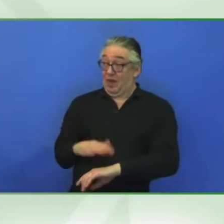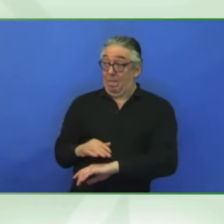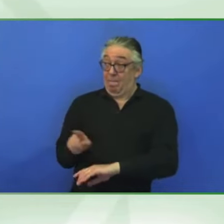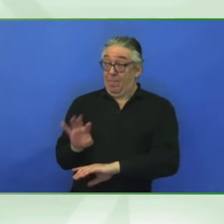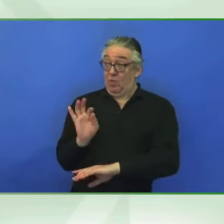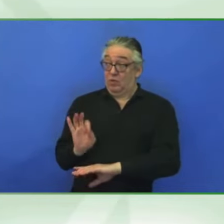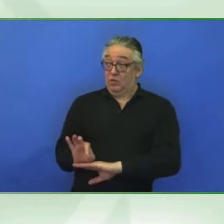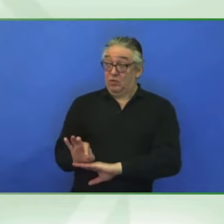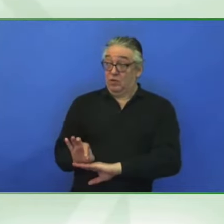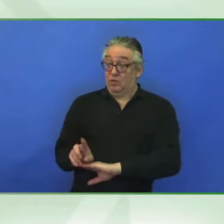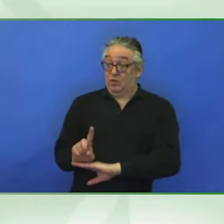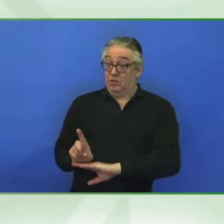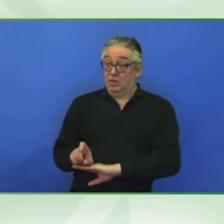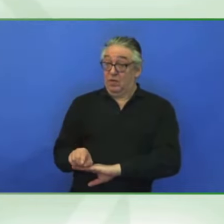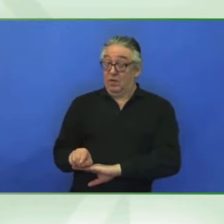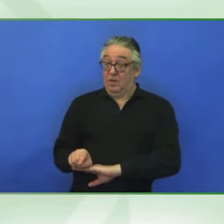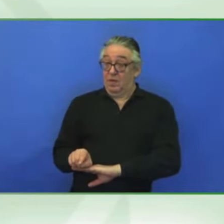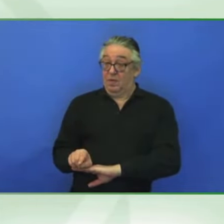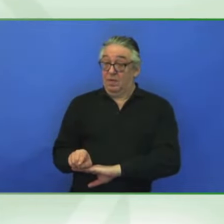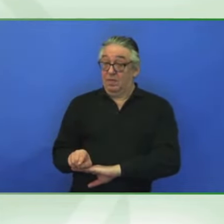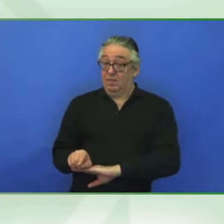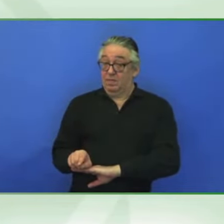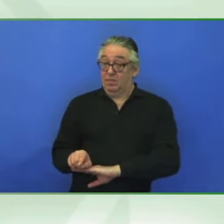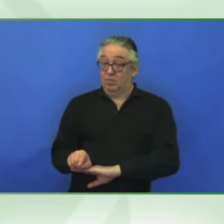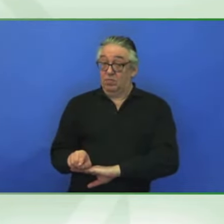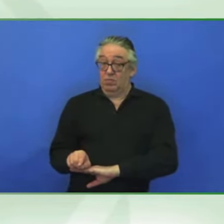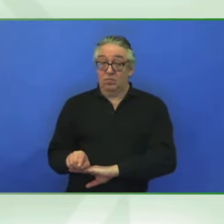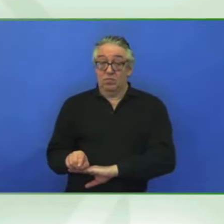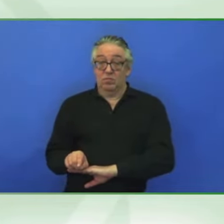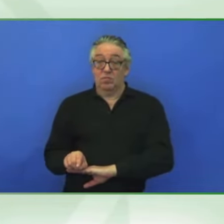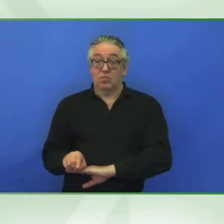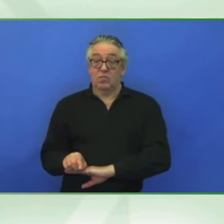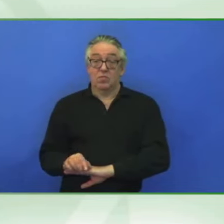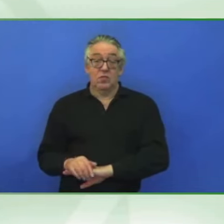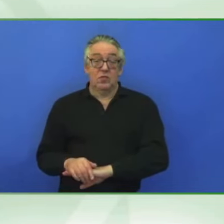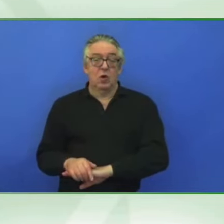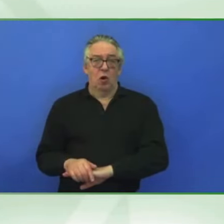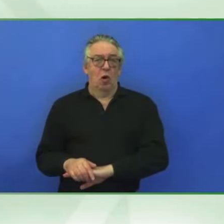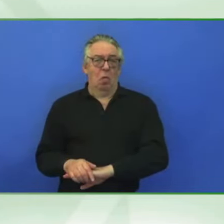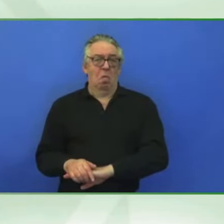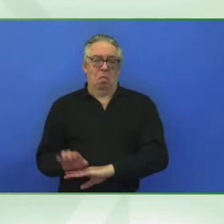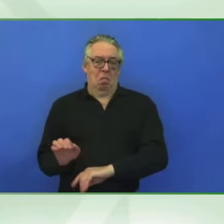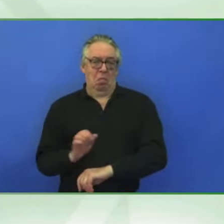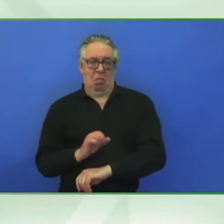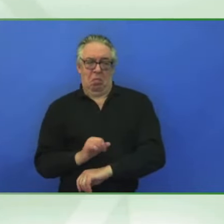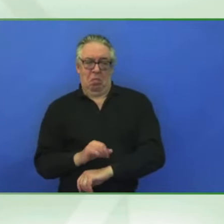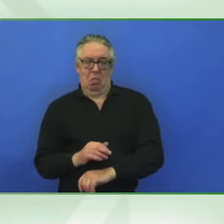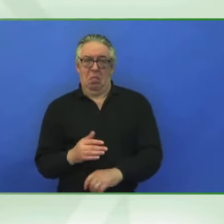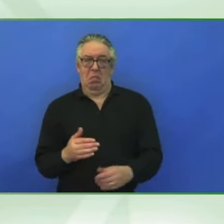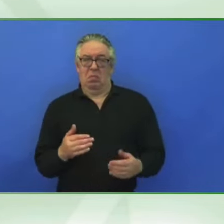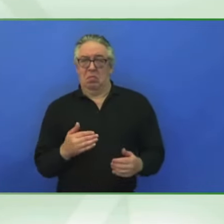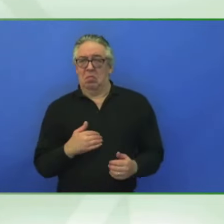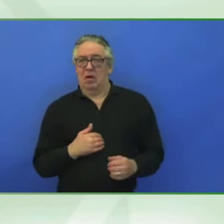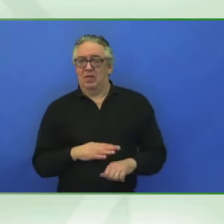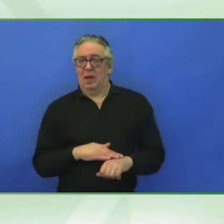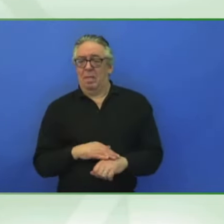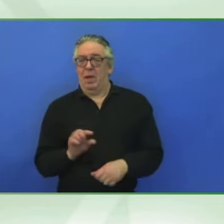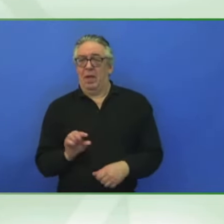I believe we've been permitted to allow a couple of questions, so if people do have them, that would be great.